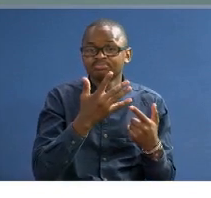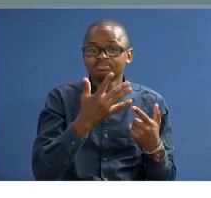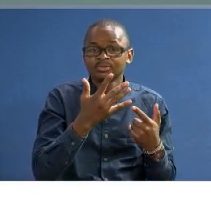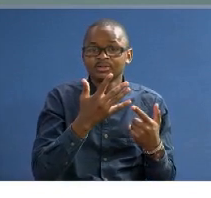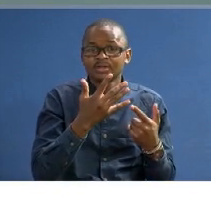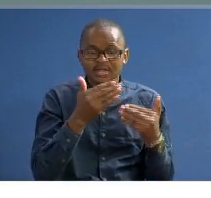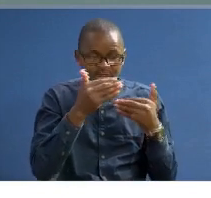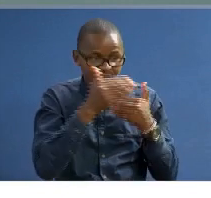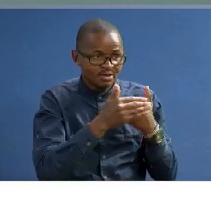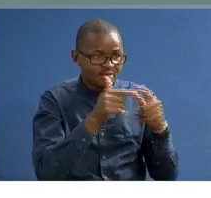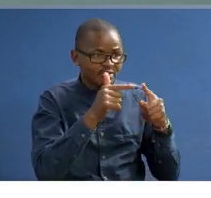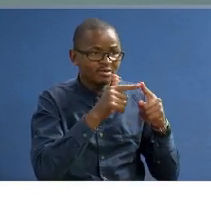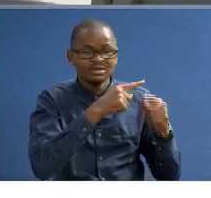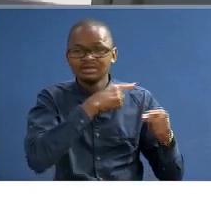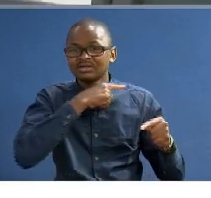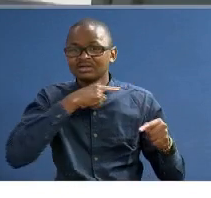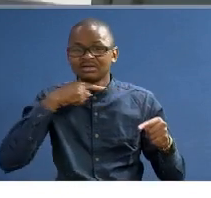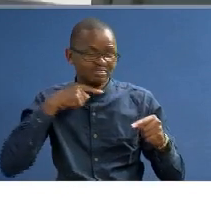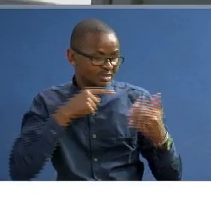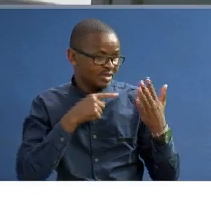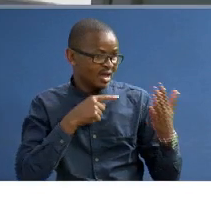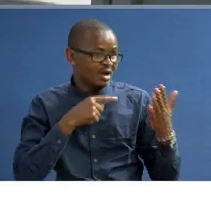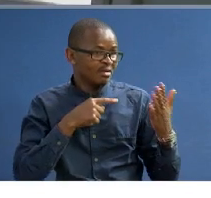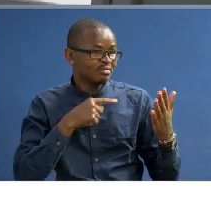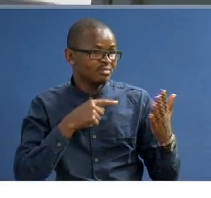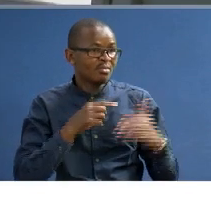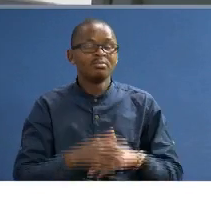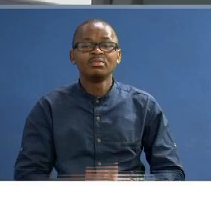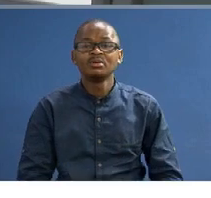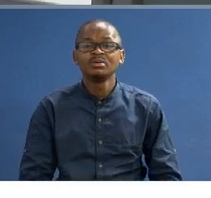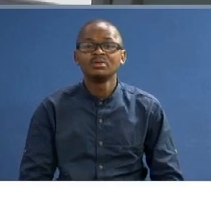and nearly chopped off her left arm.